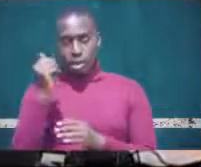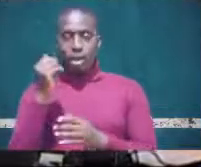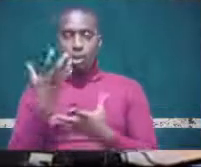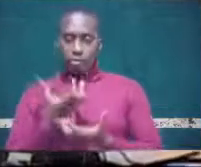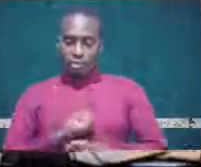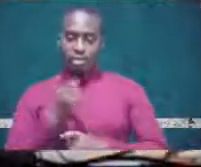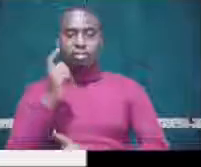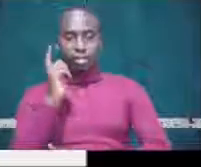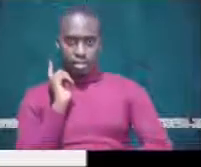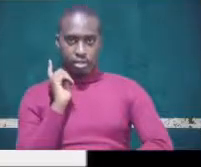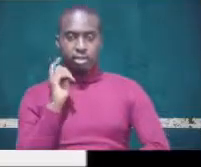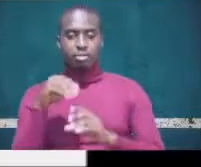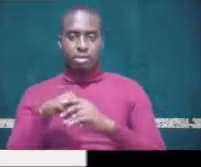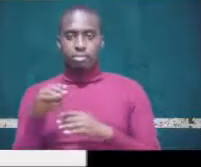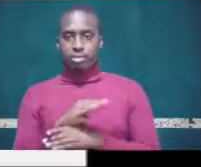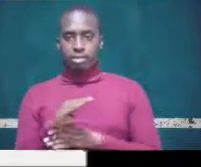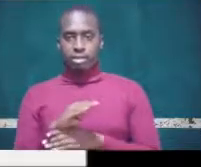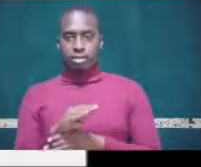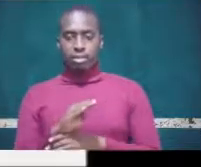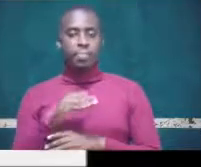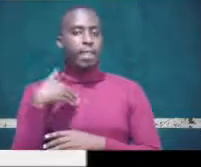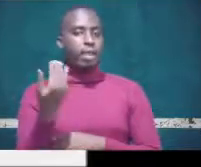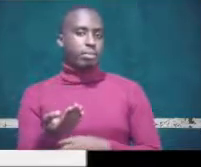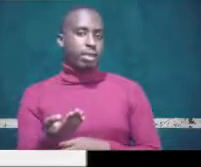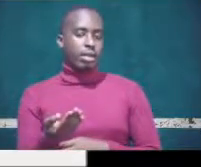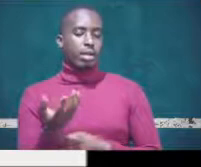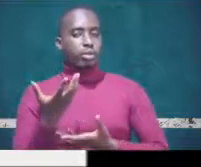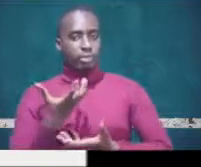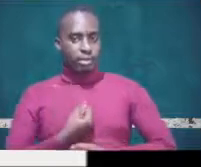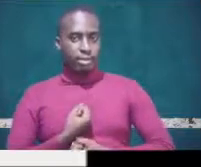security of the business. Then